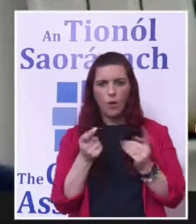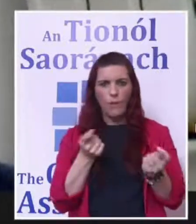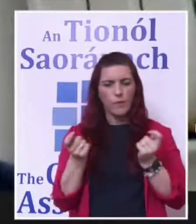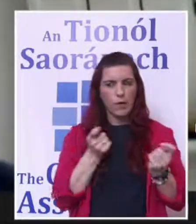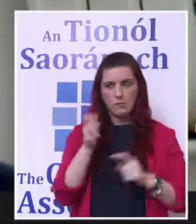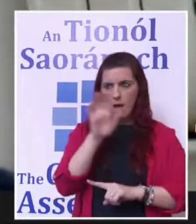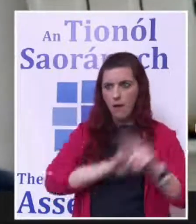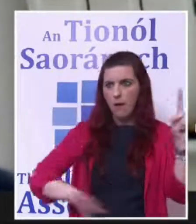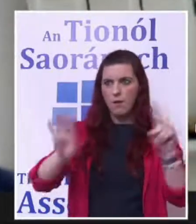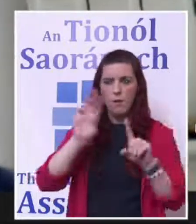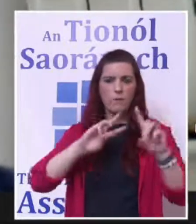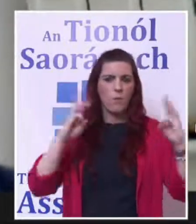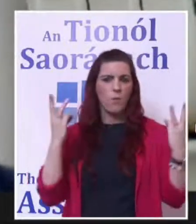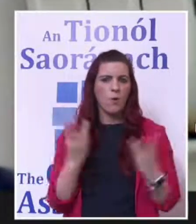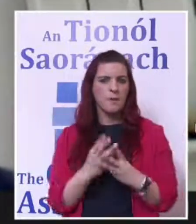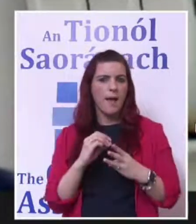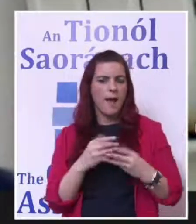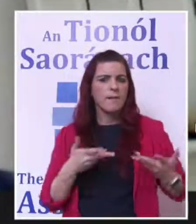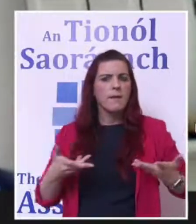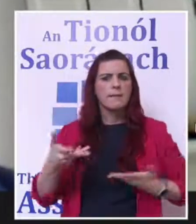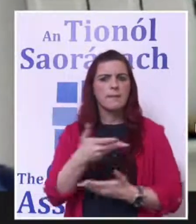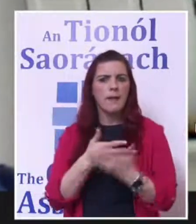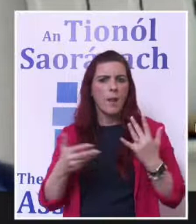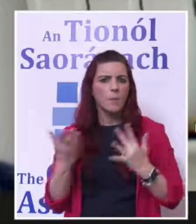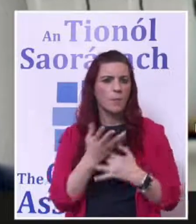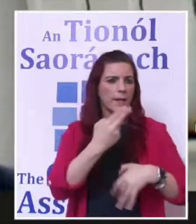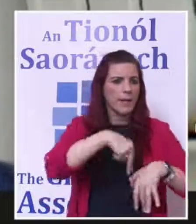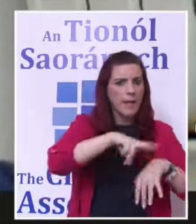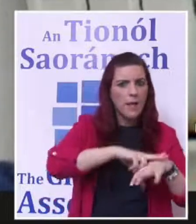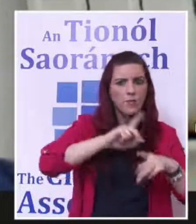there's a dialogue between national, local,